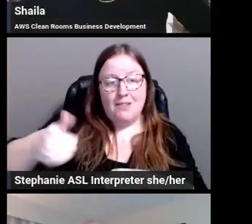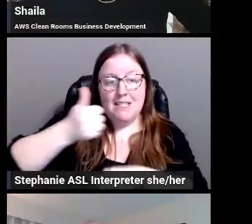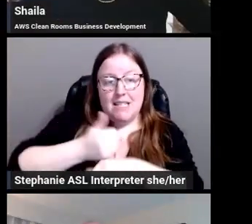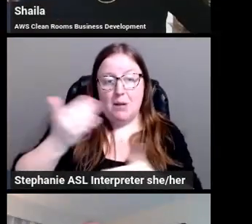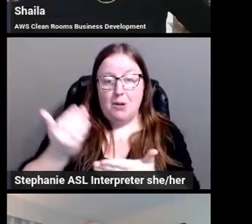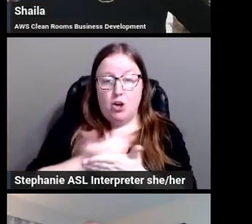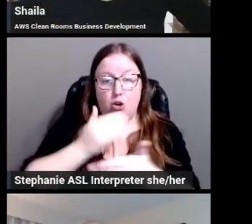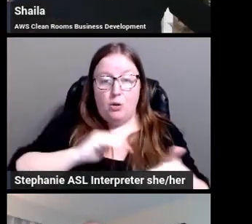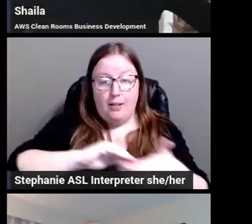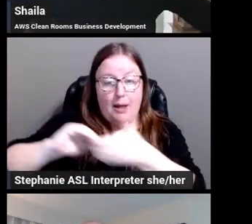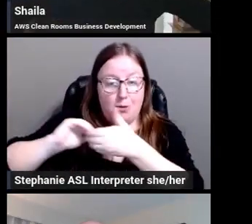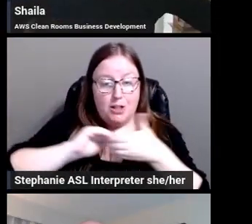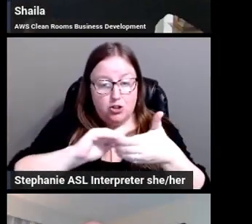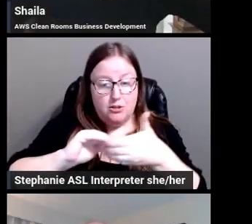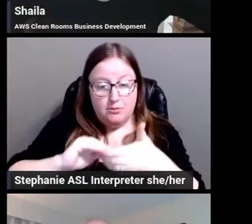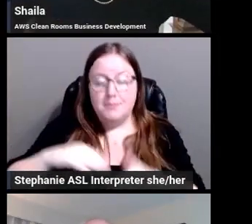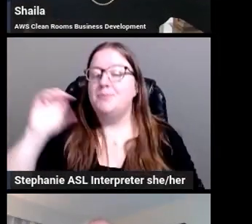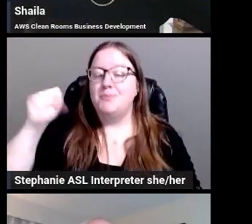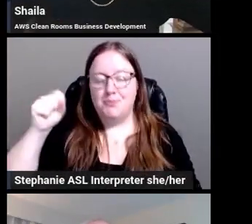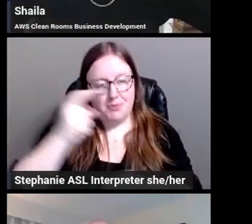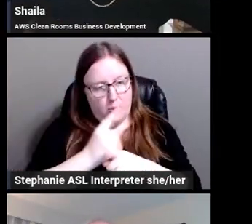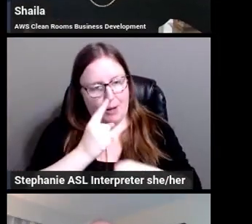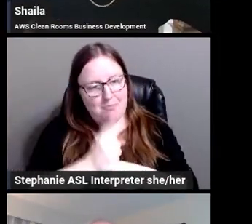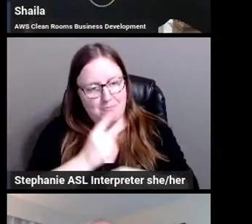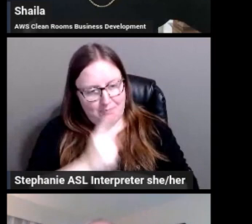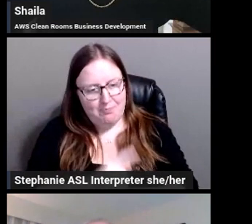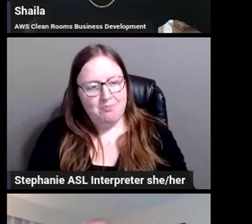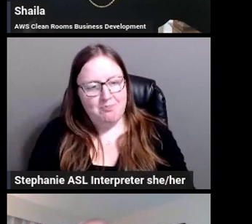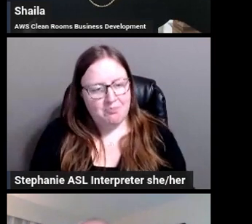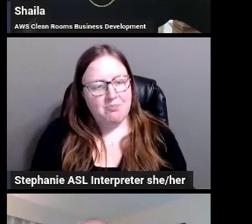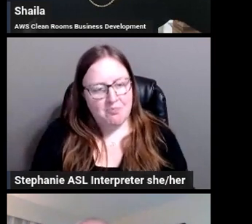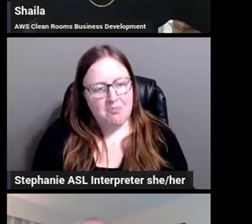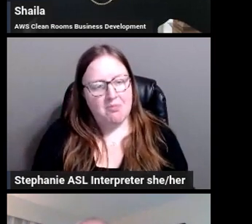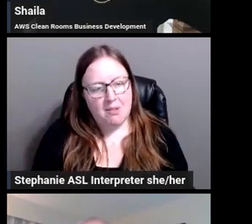collaboration. Okay. Yep.